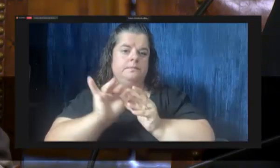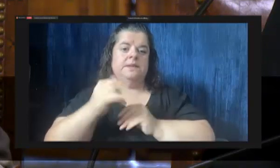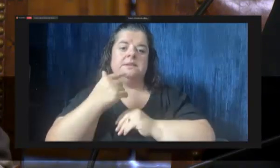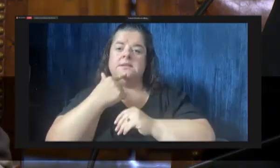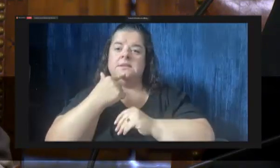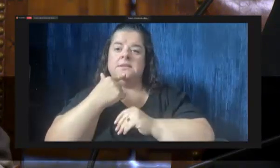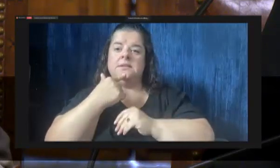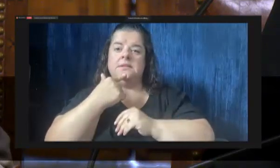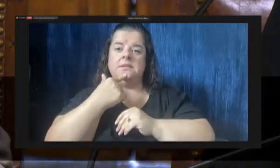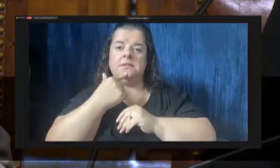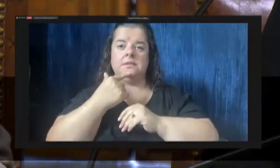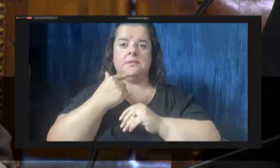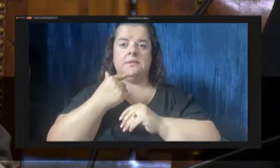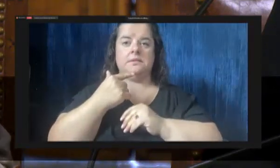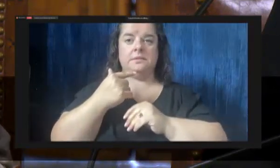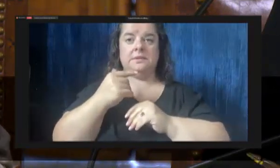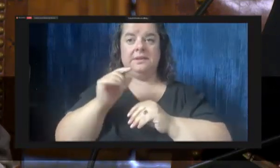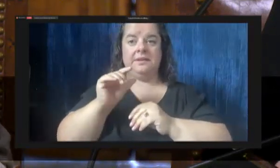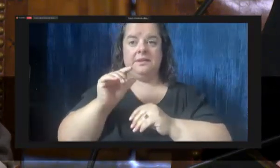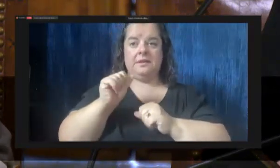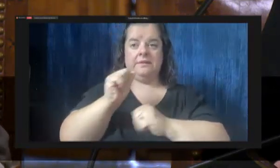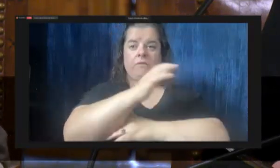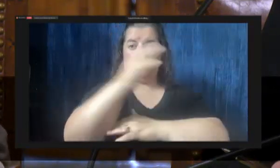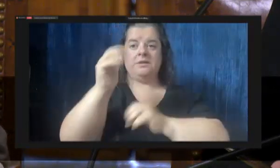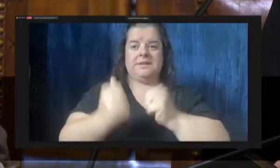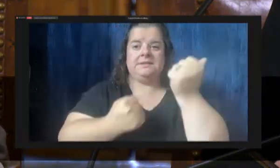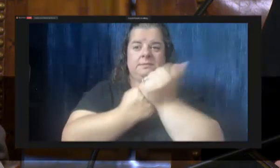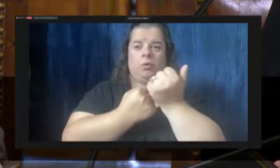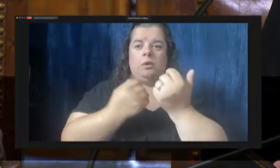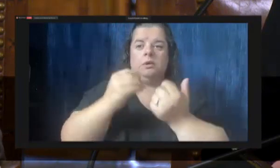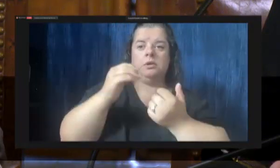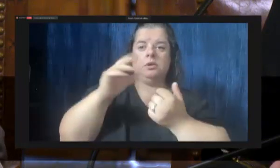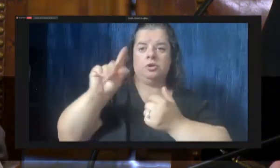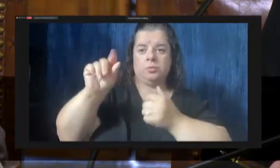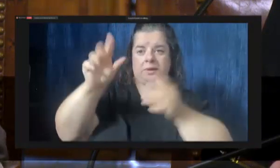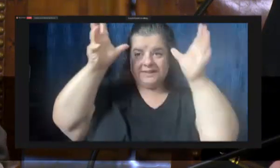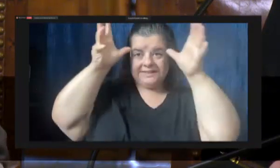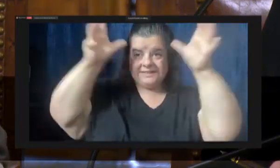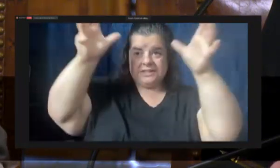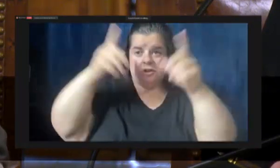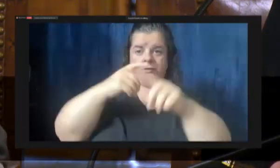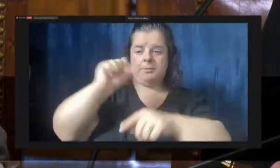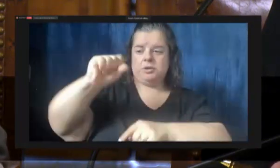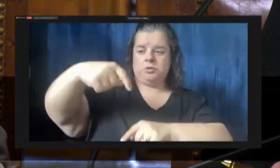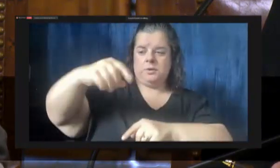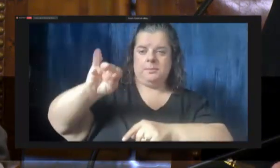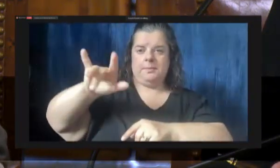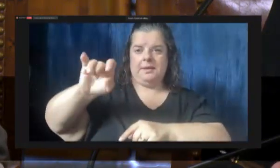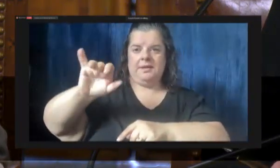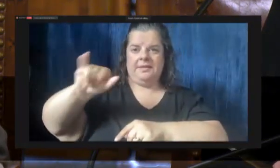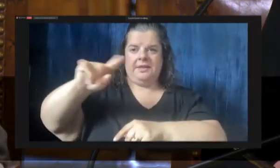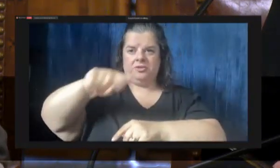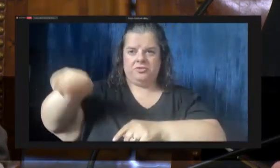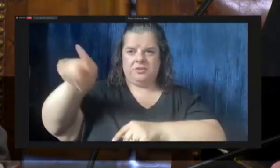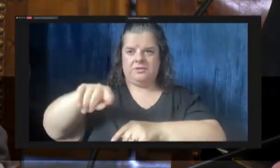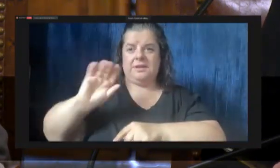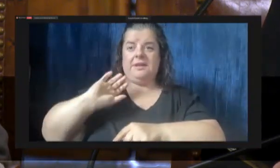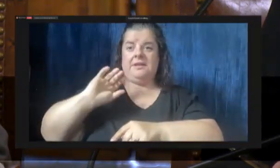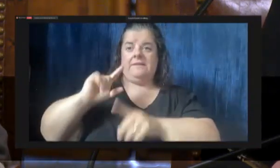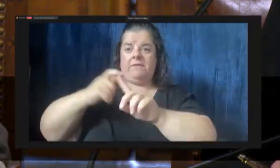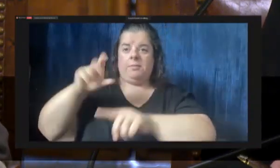forest can support up to 20 deer per square mile. It strikes the claims from USDA that our parks are